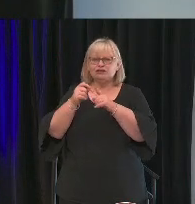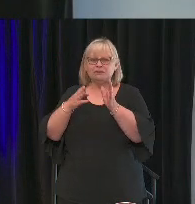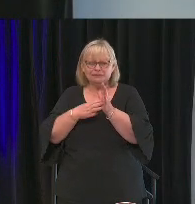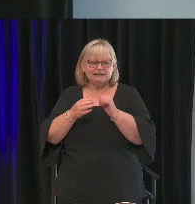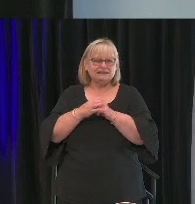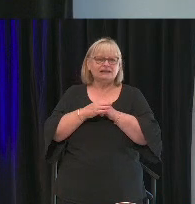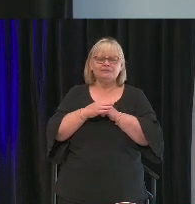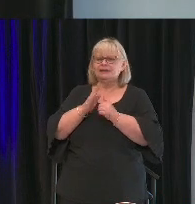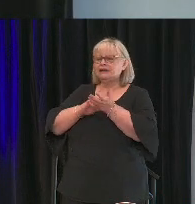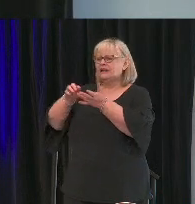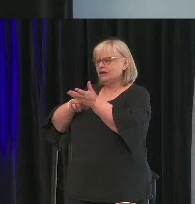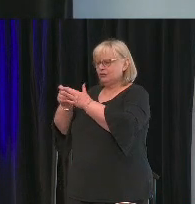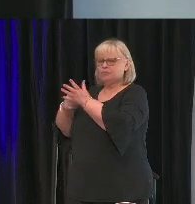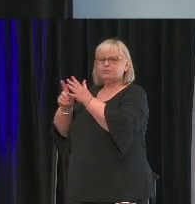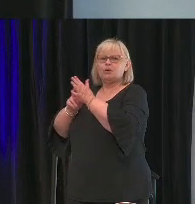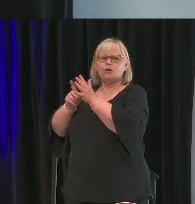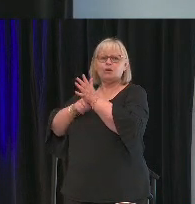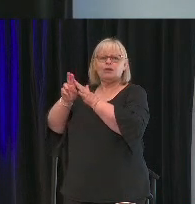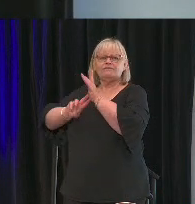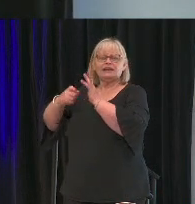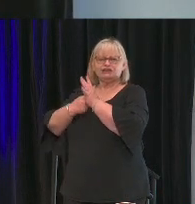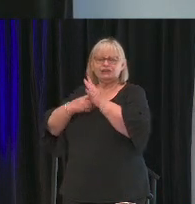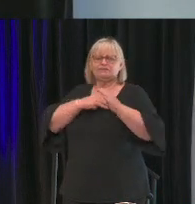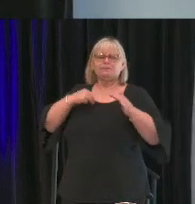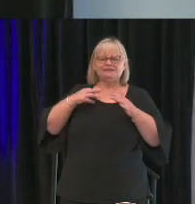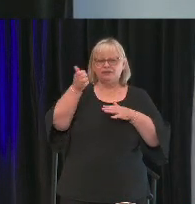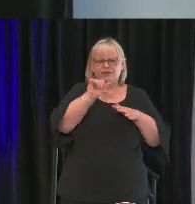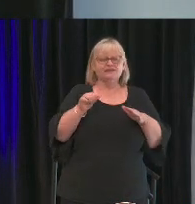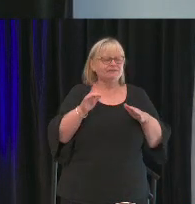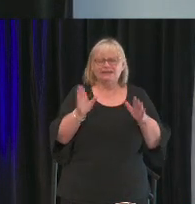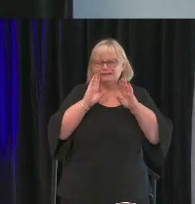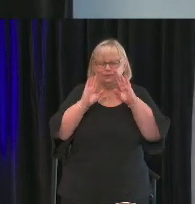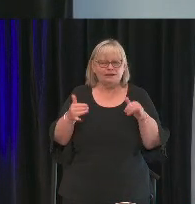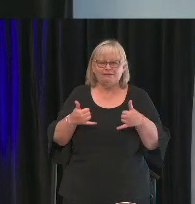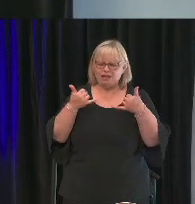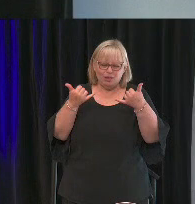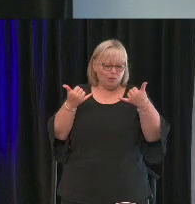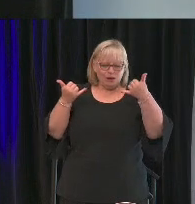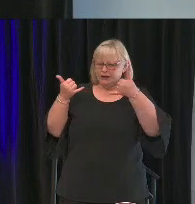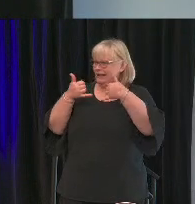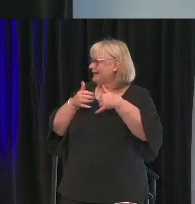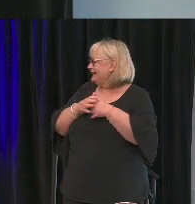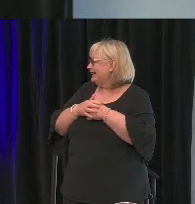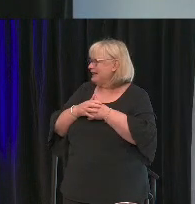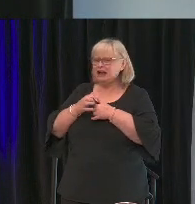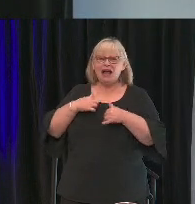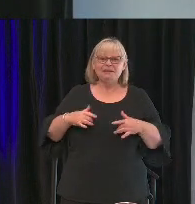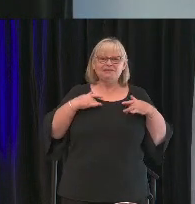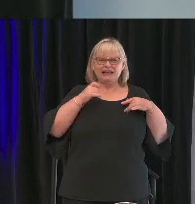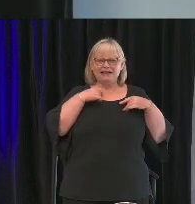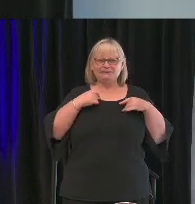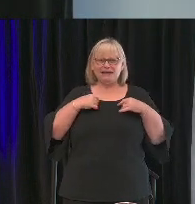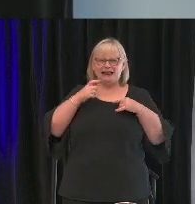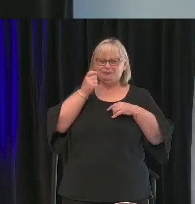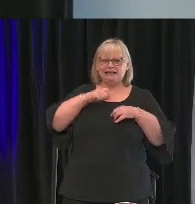you, Honourable Paul Fletcher, Minister for the Arts, for this wonderful award. Having a bit of an out-of-body experience right